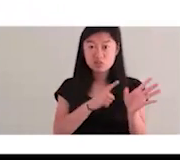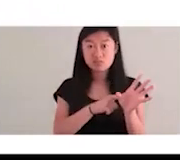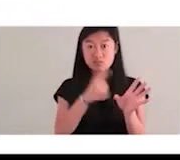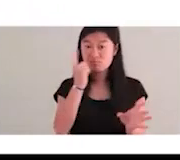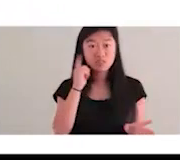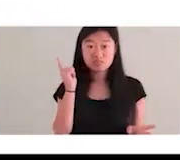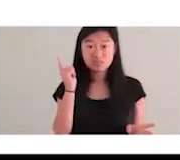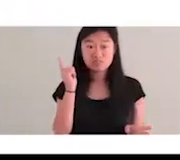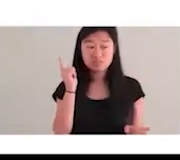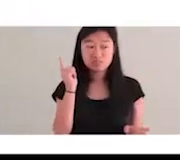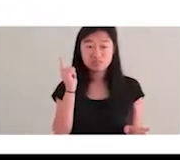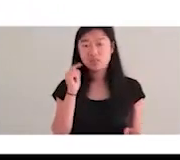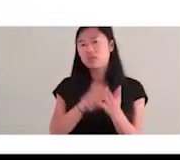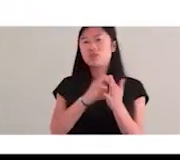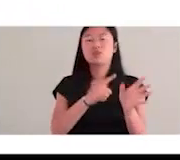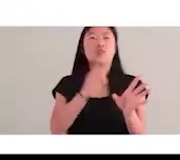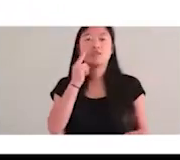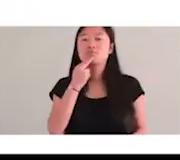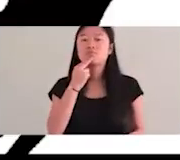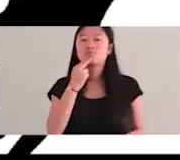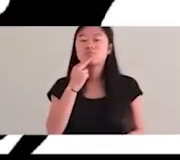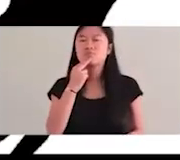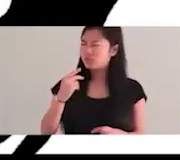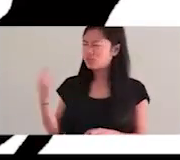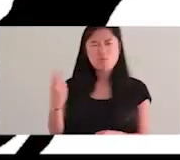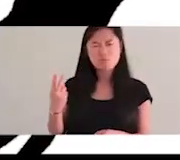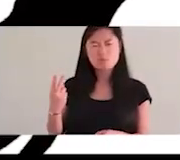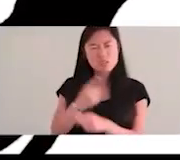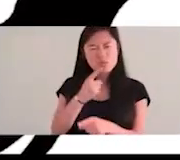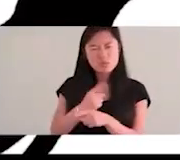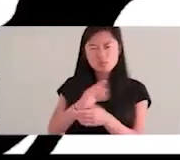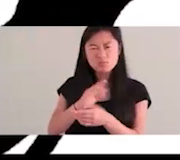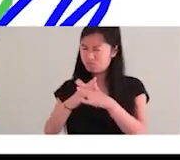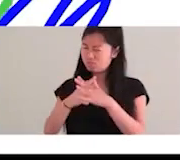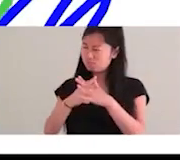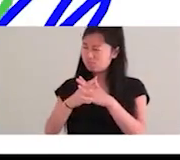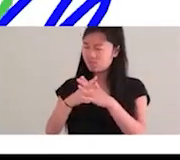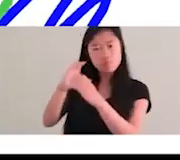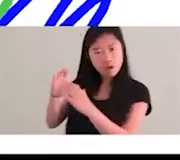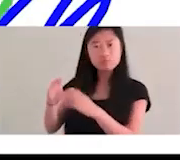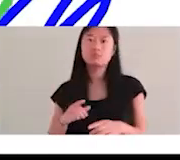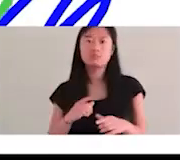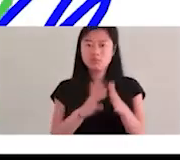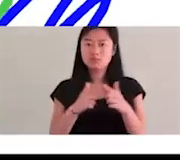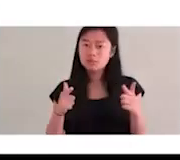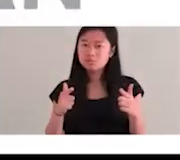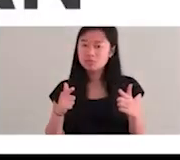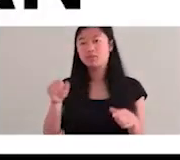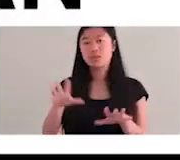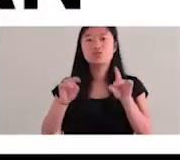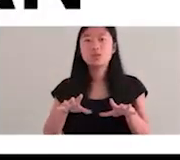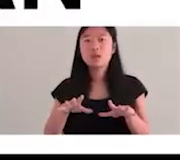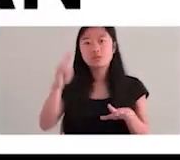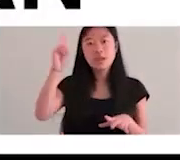can't hear, how do we talk? We communicate through sign language. In Australia, it is called